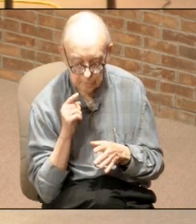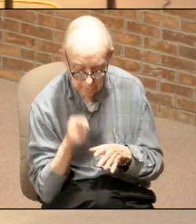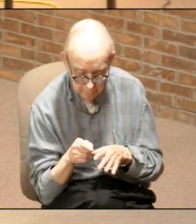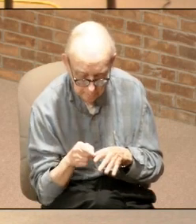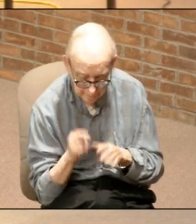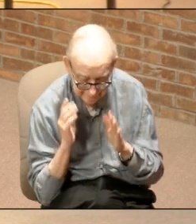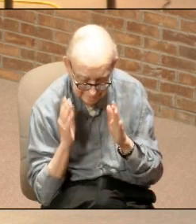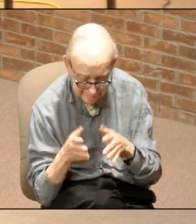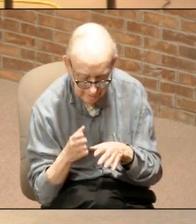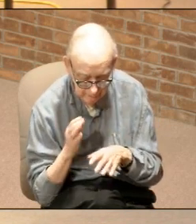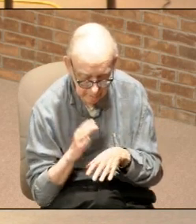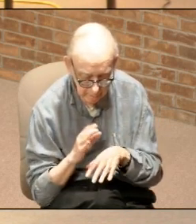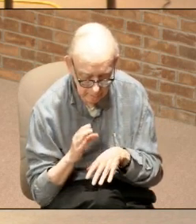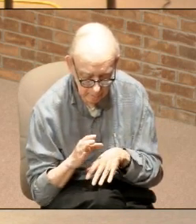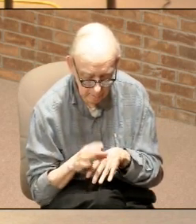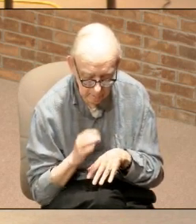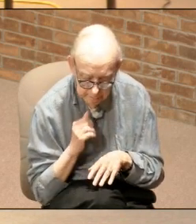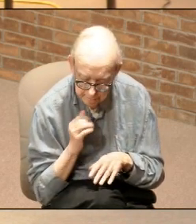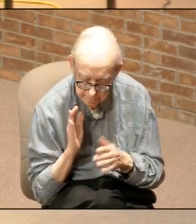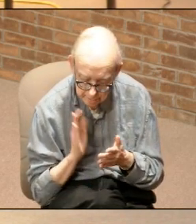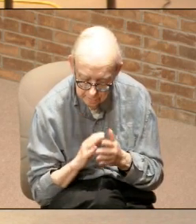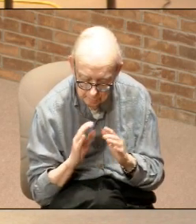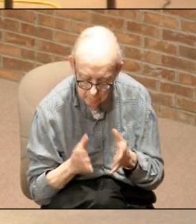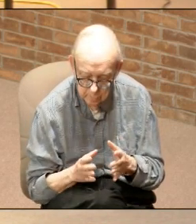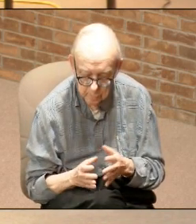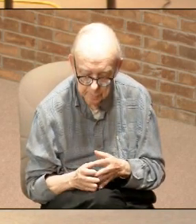he didn't say small group